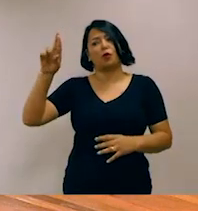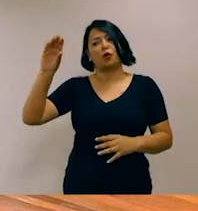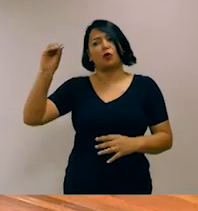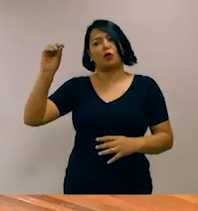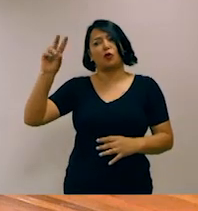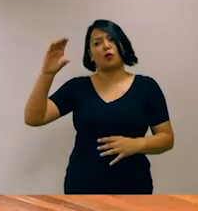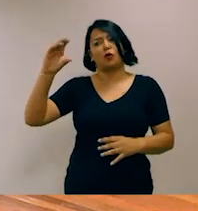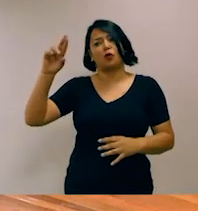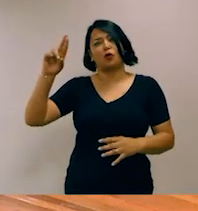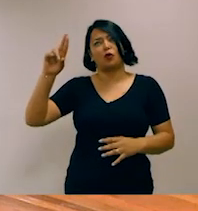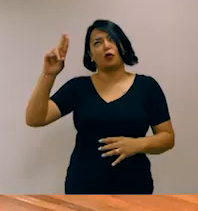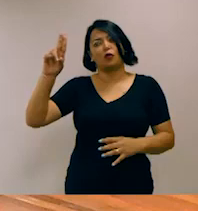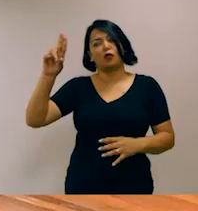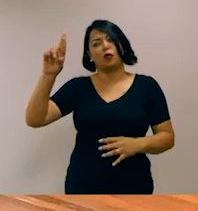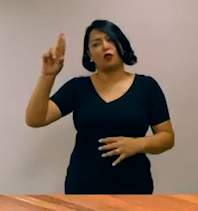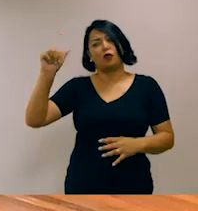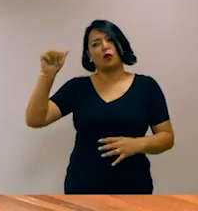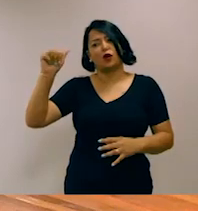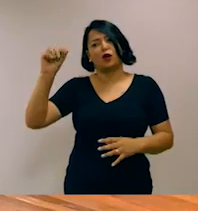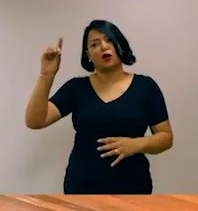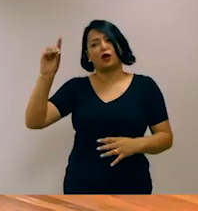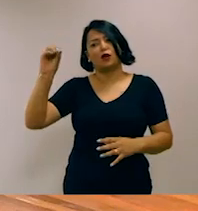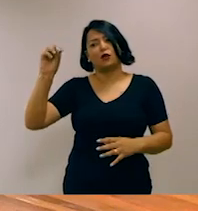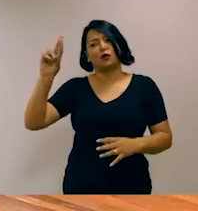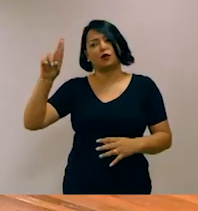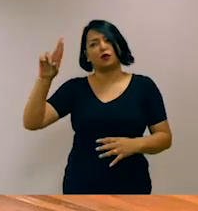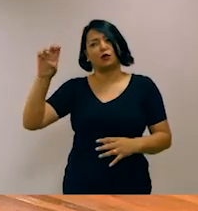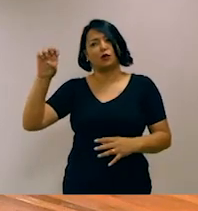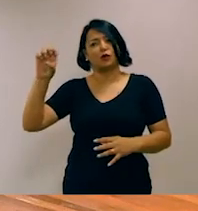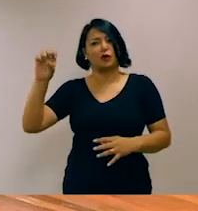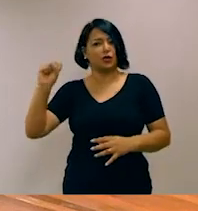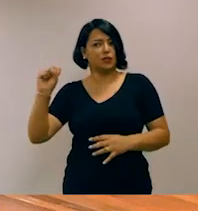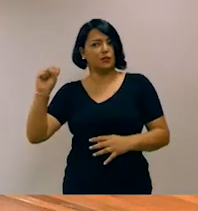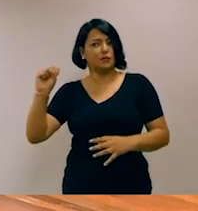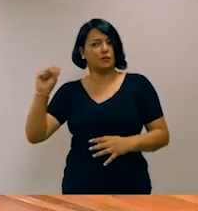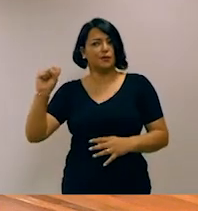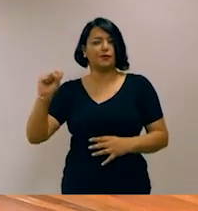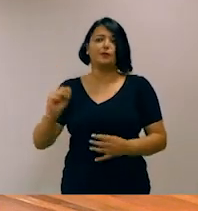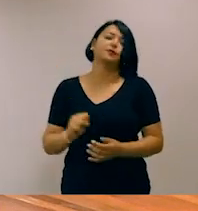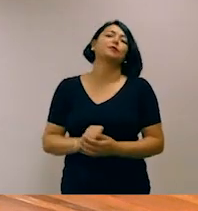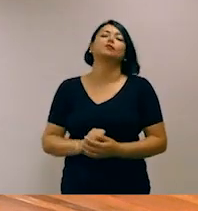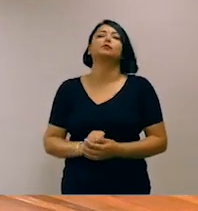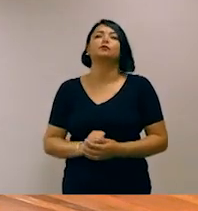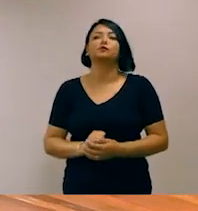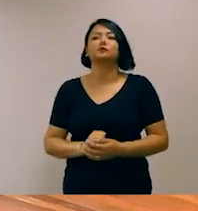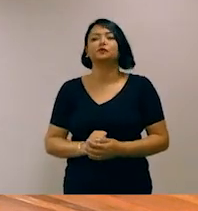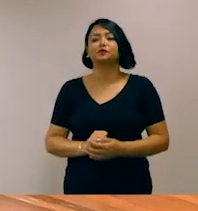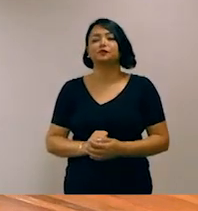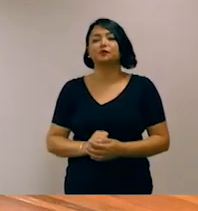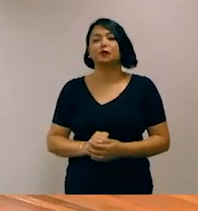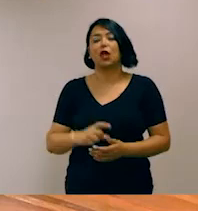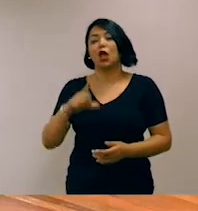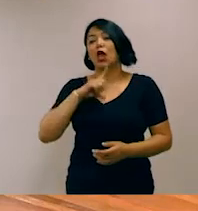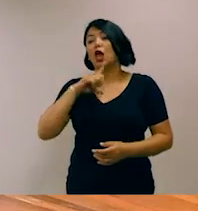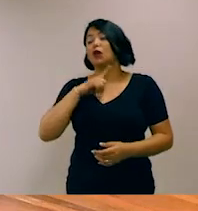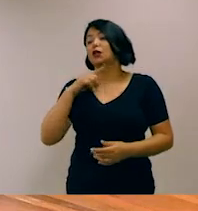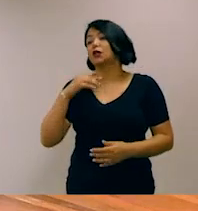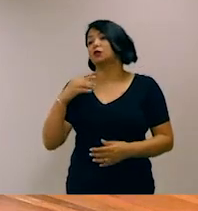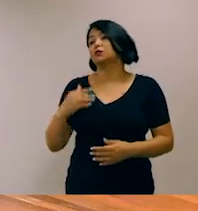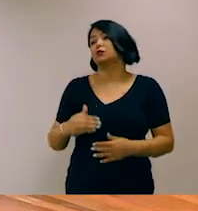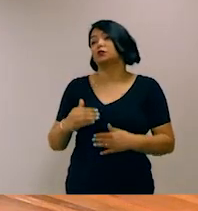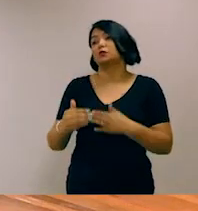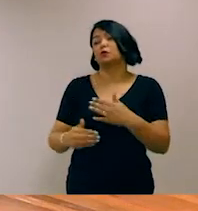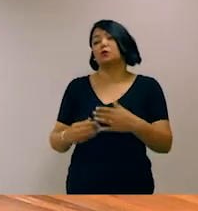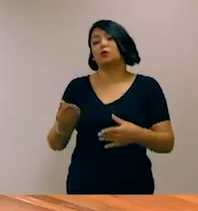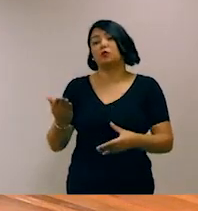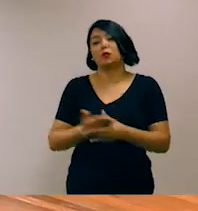lot of requests and petitions, and so my idea here is to optimize this process. So here I have the